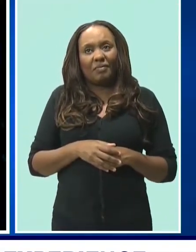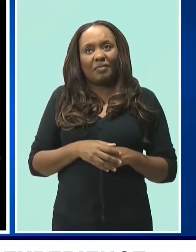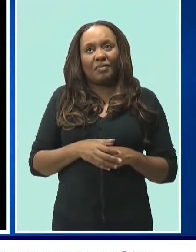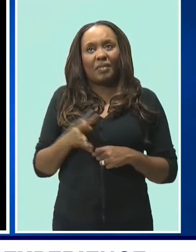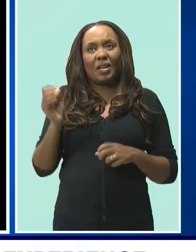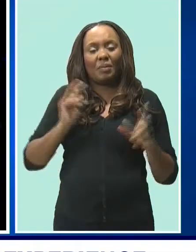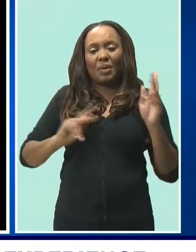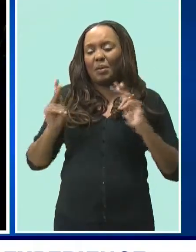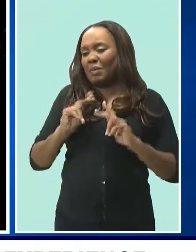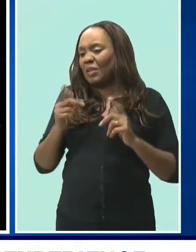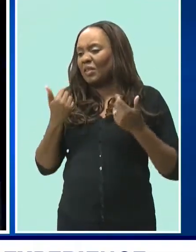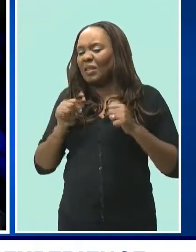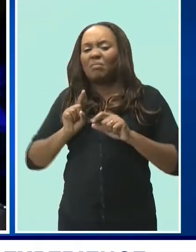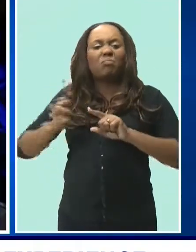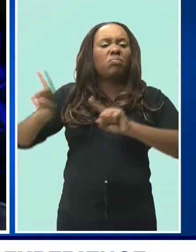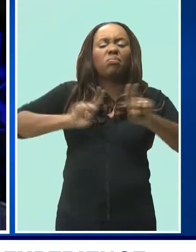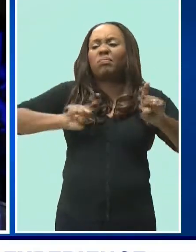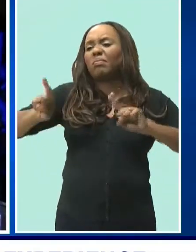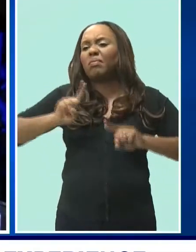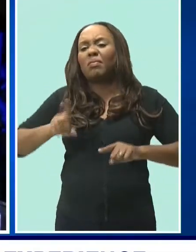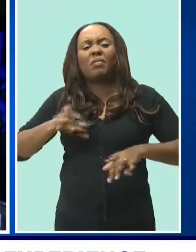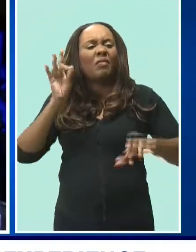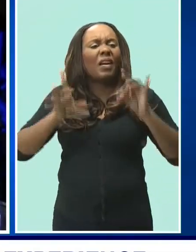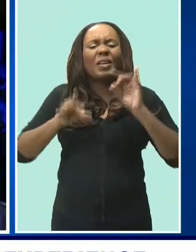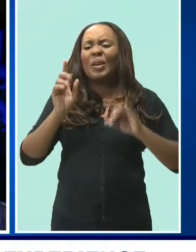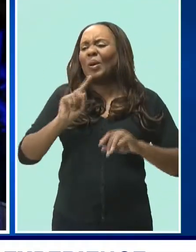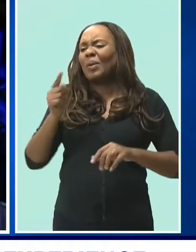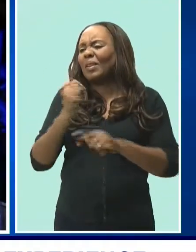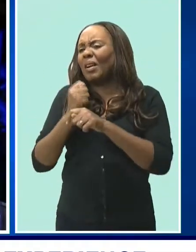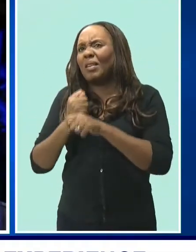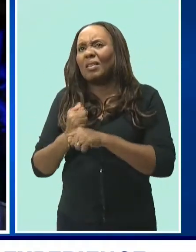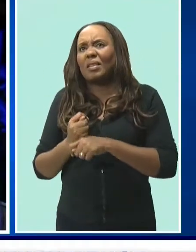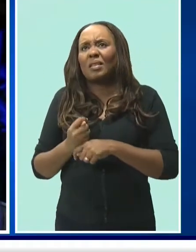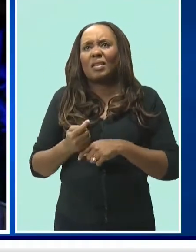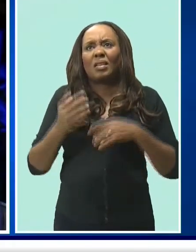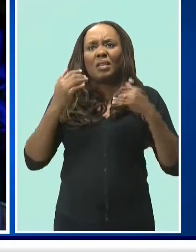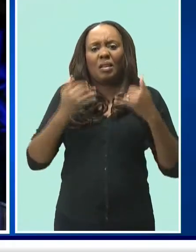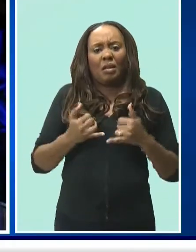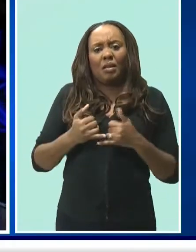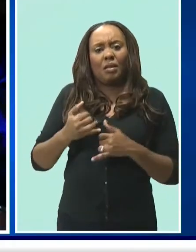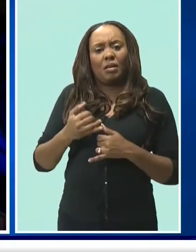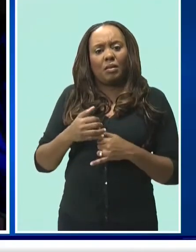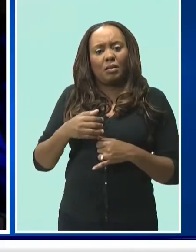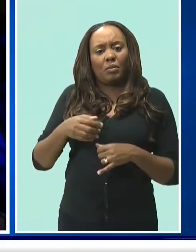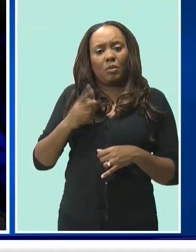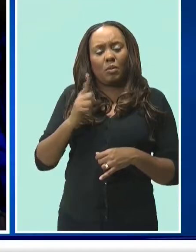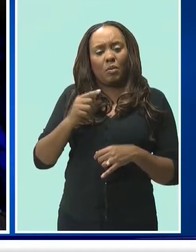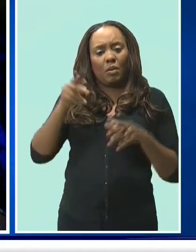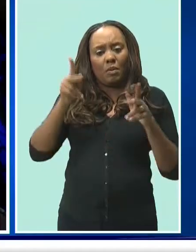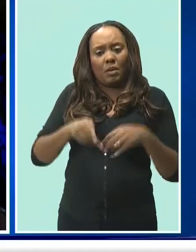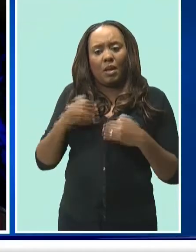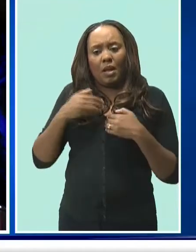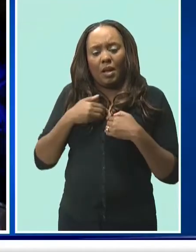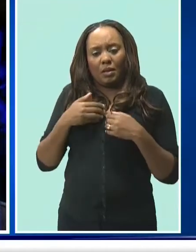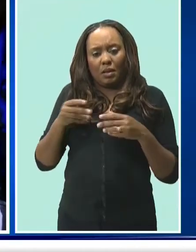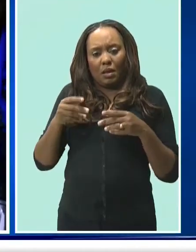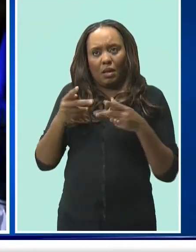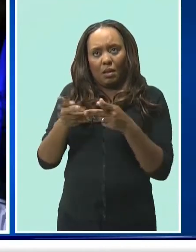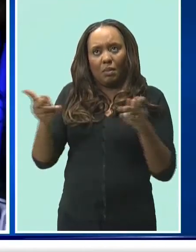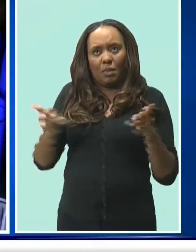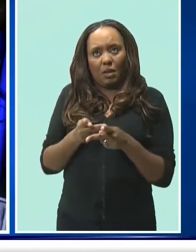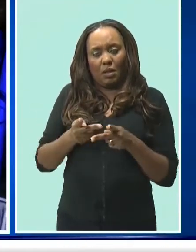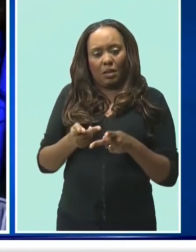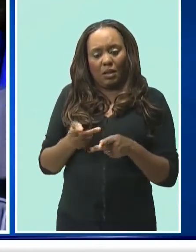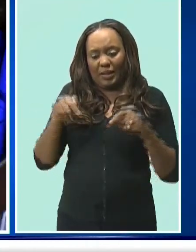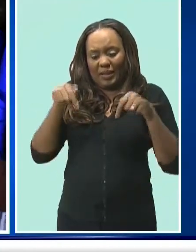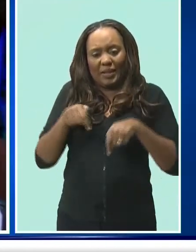try to find them. And Sasha had this piece of land here in the epicenter of Barbados, in the heart of Worthing.